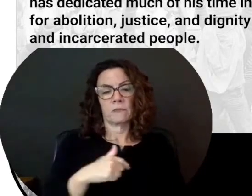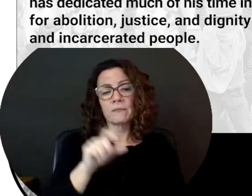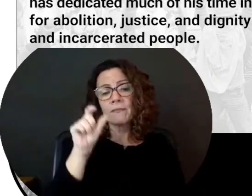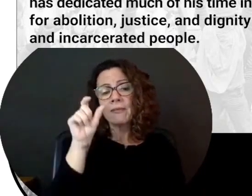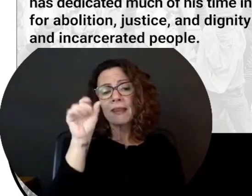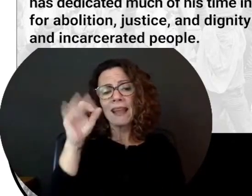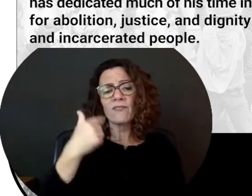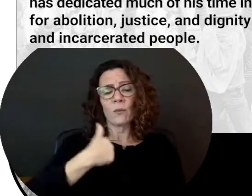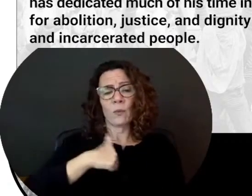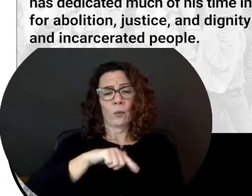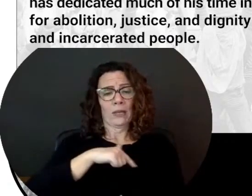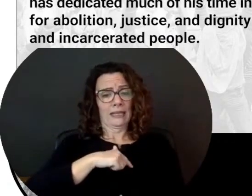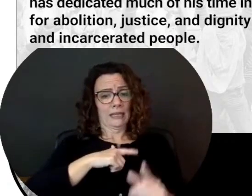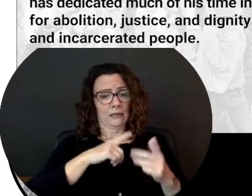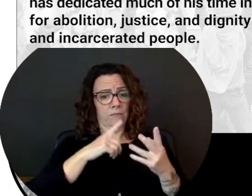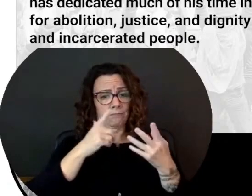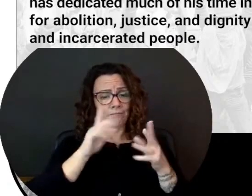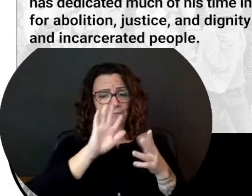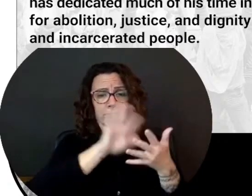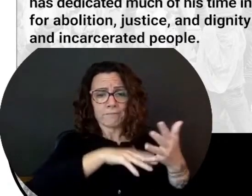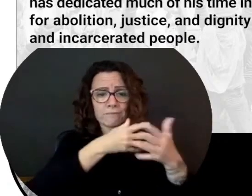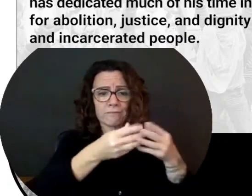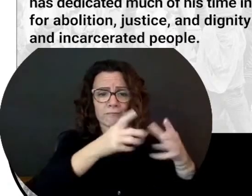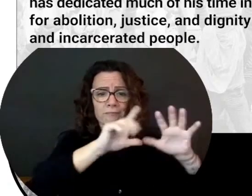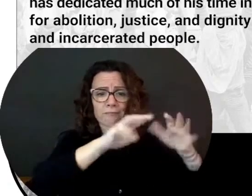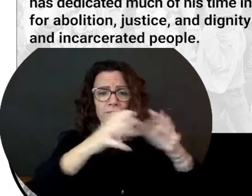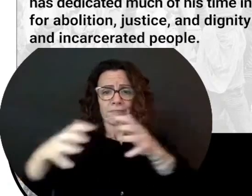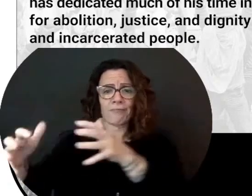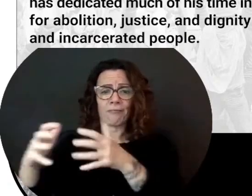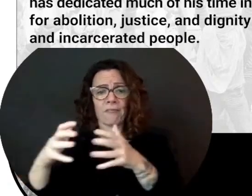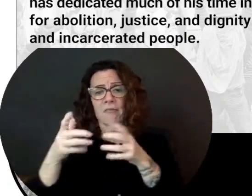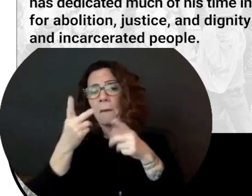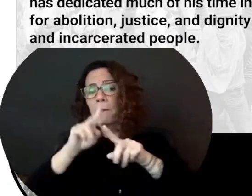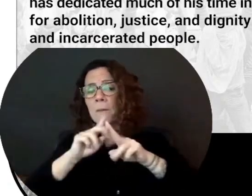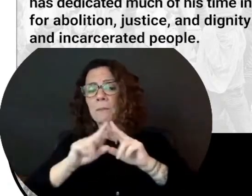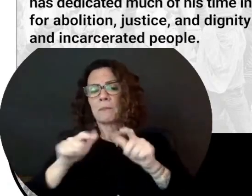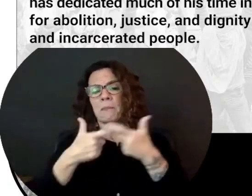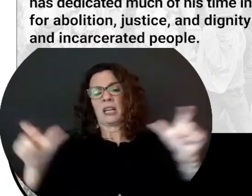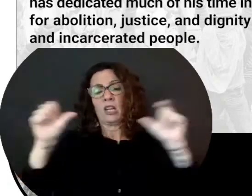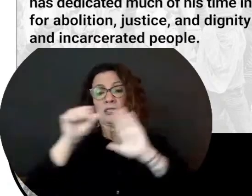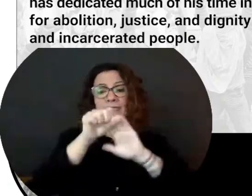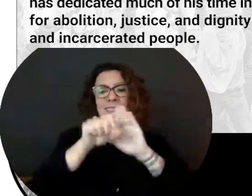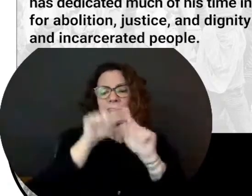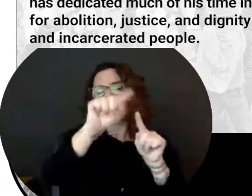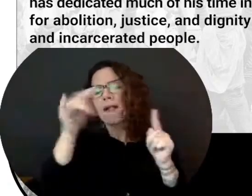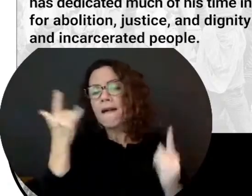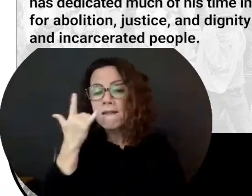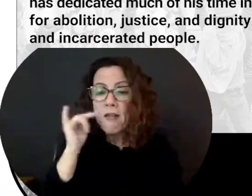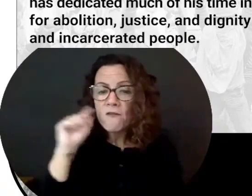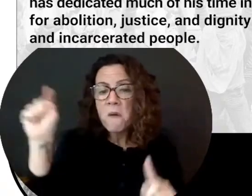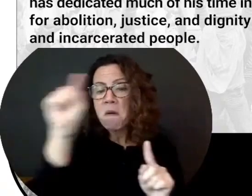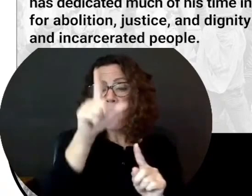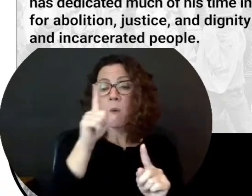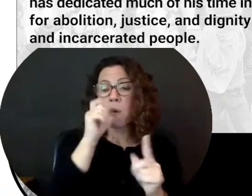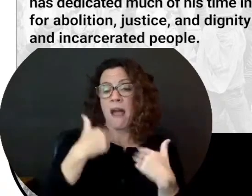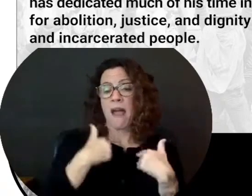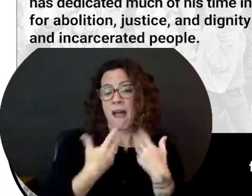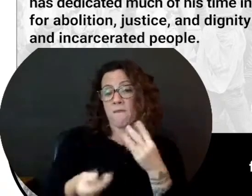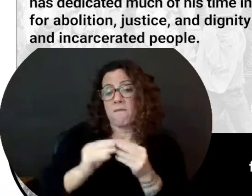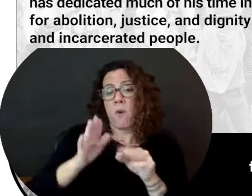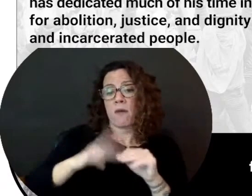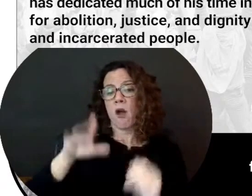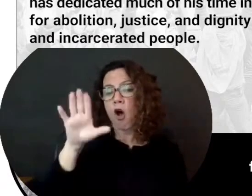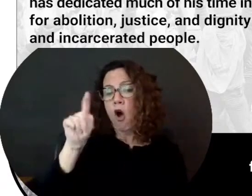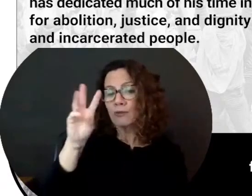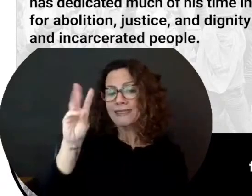When the government decides to take billions of taxpayer dollars out of something in order to build and run prisons, we know that